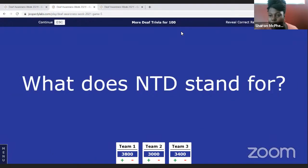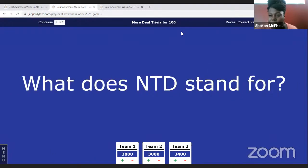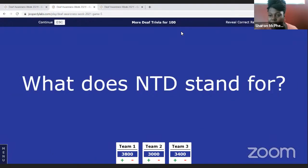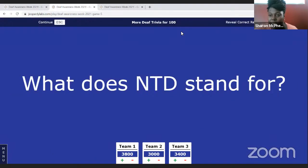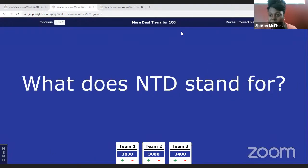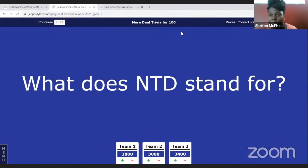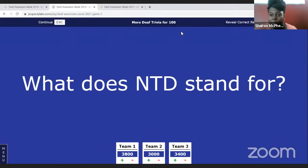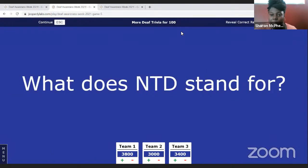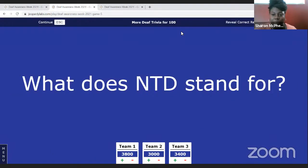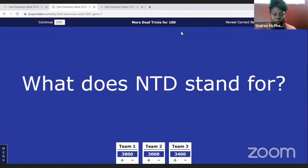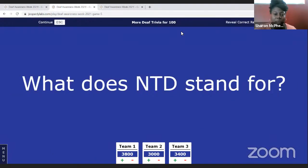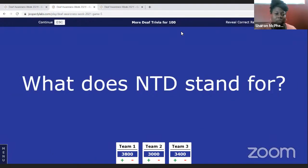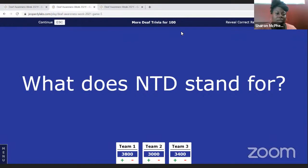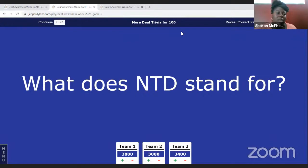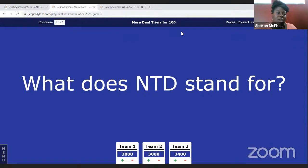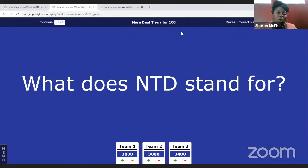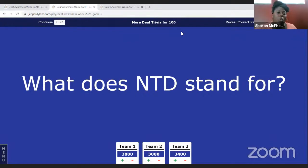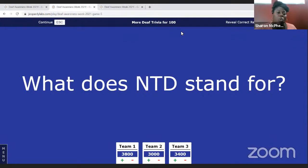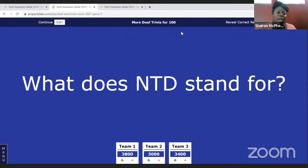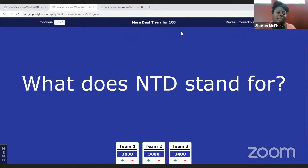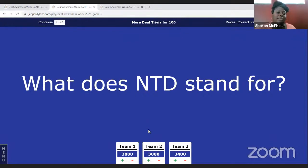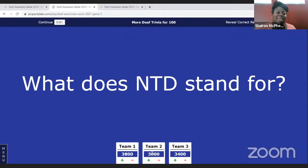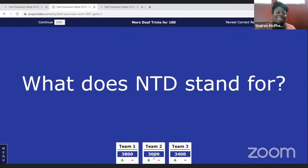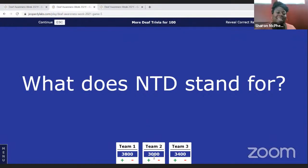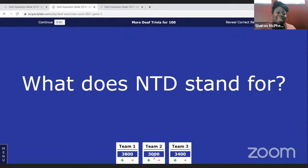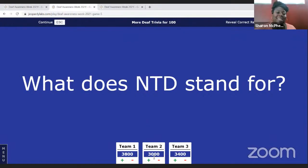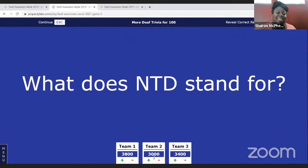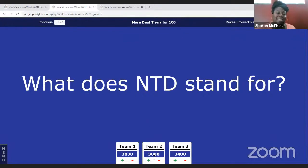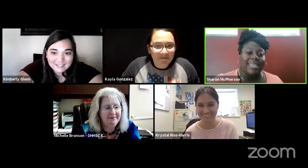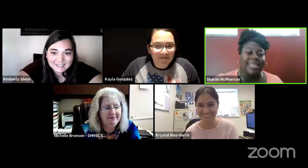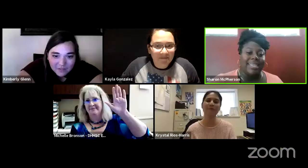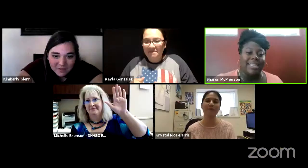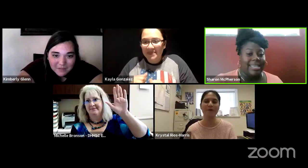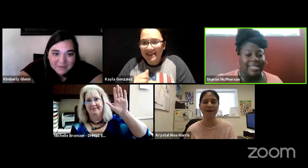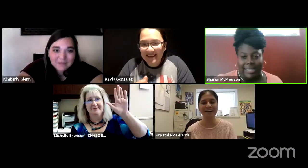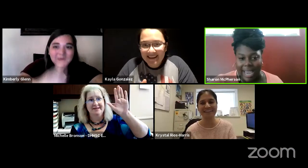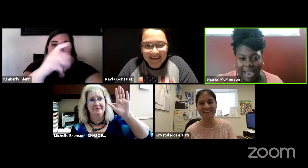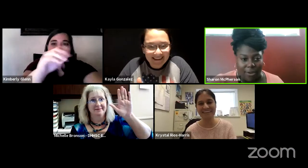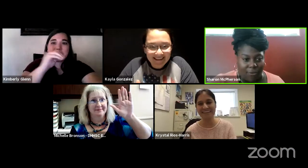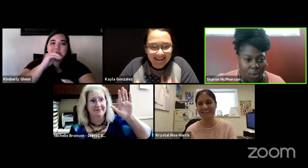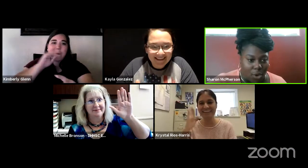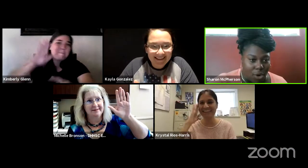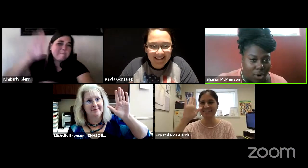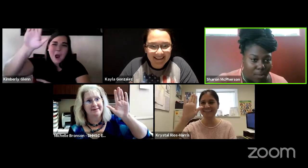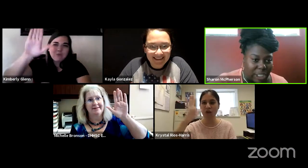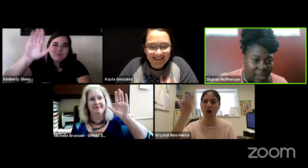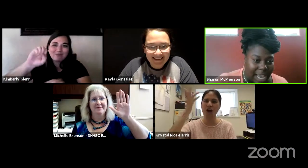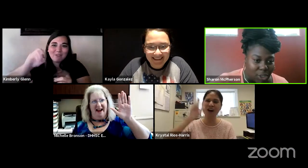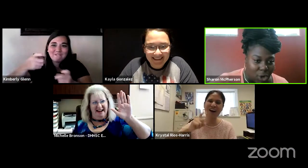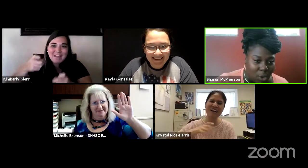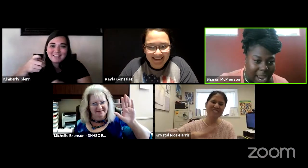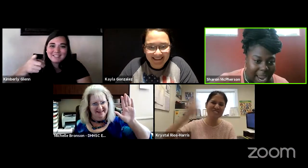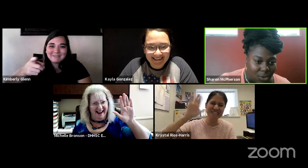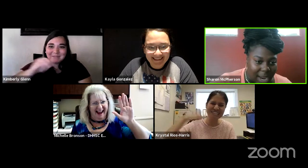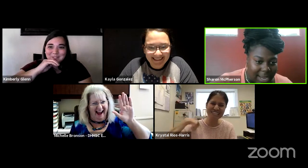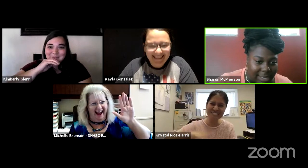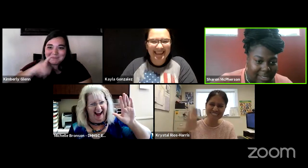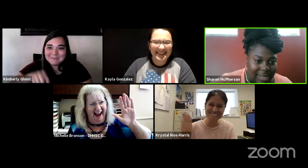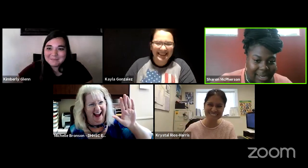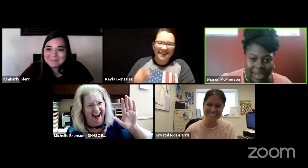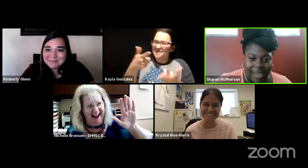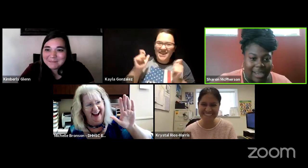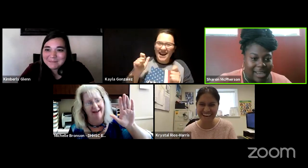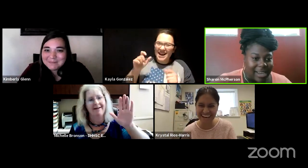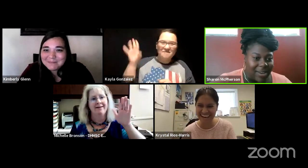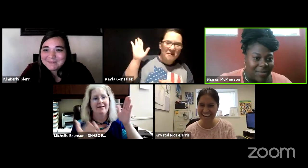amount of points. What does NTD stand for? Michelle has her hand